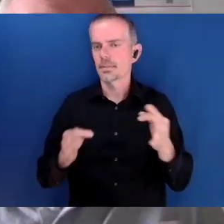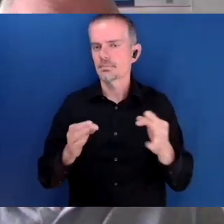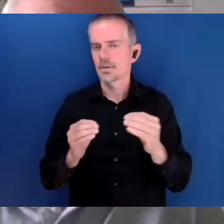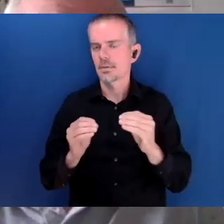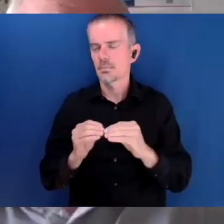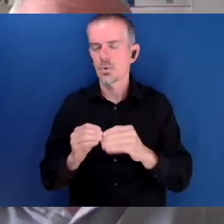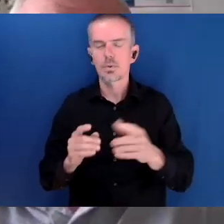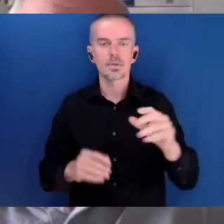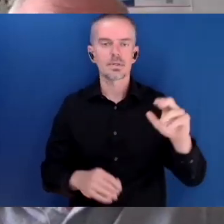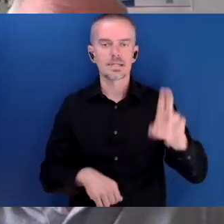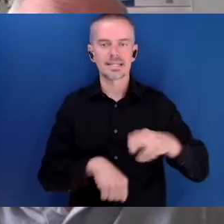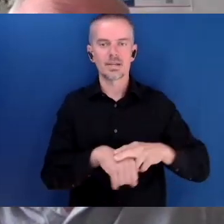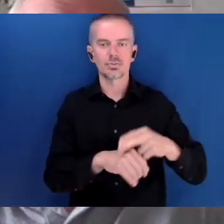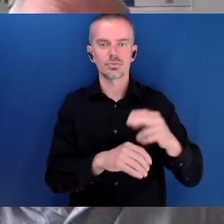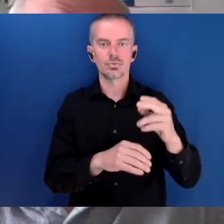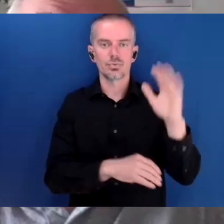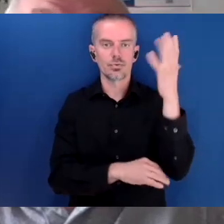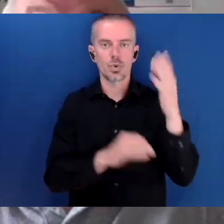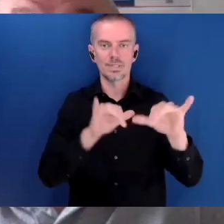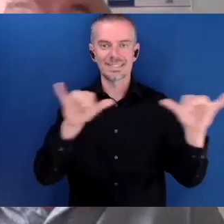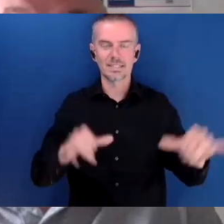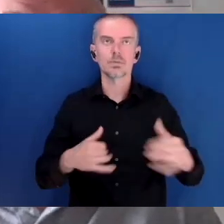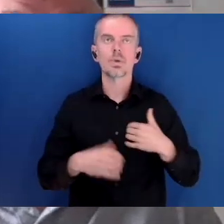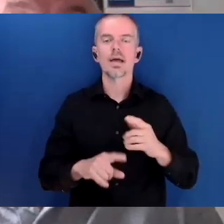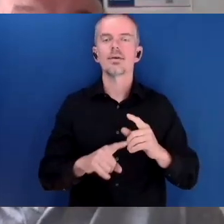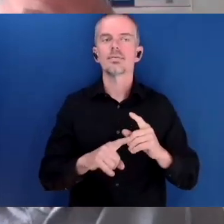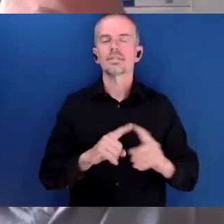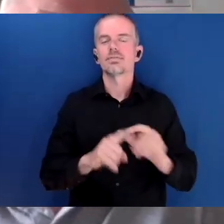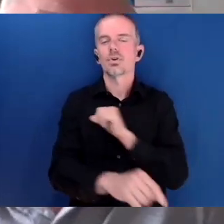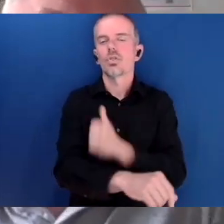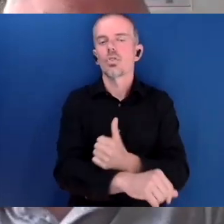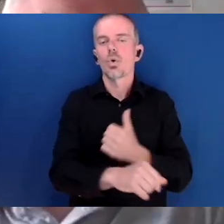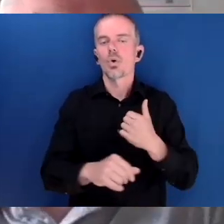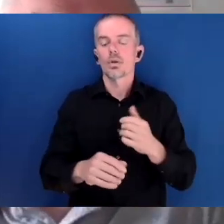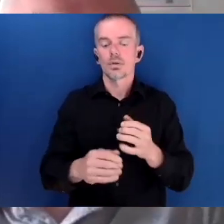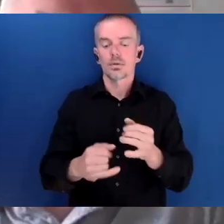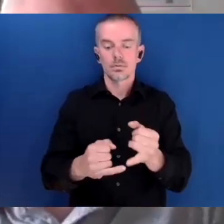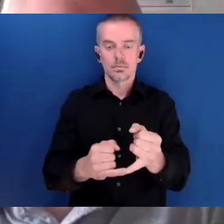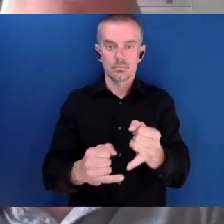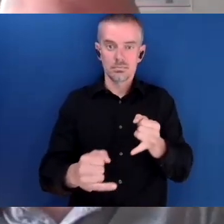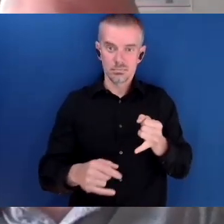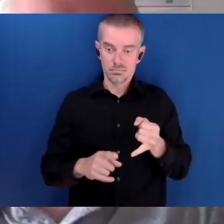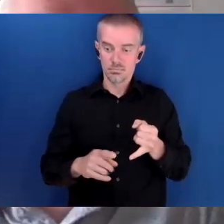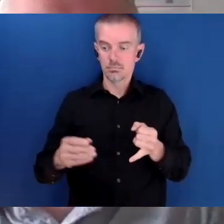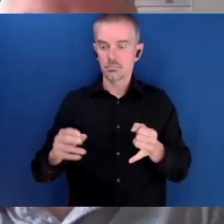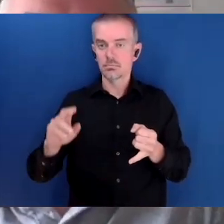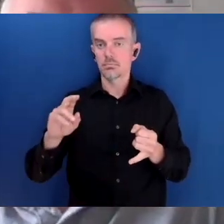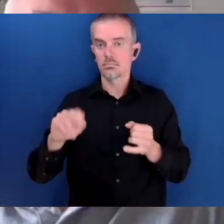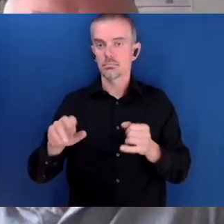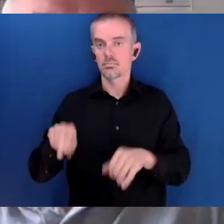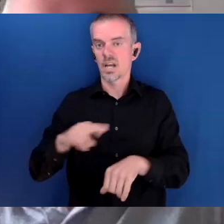have a number of authorities that allow us to work on lands adjacent to national forest lands. And